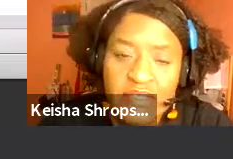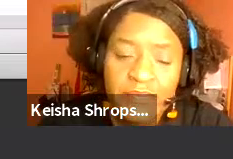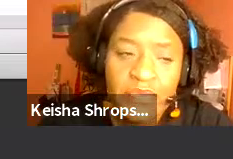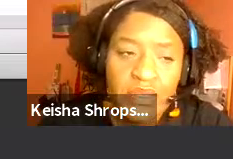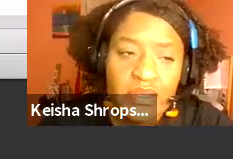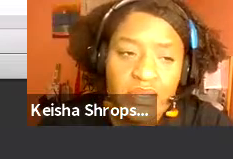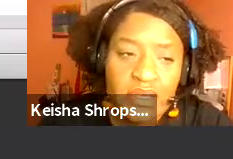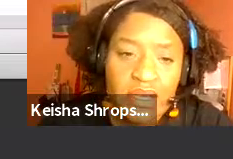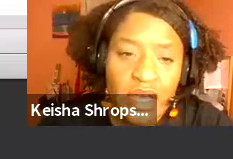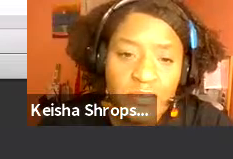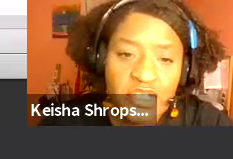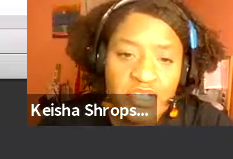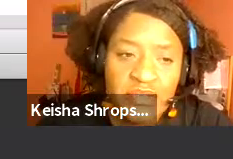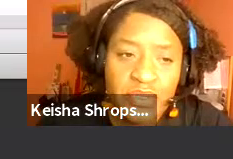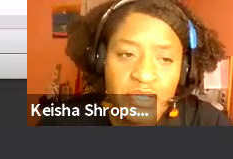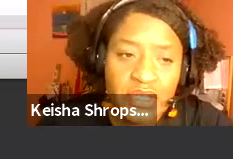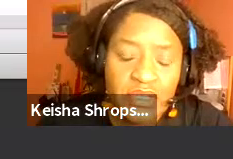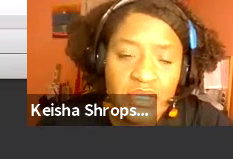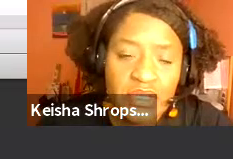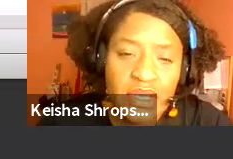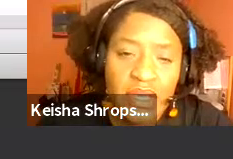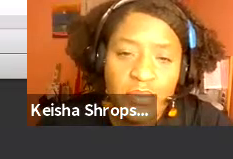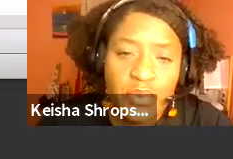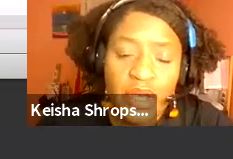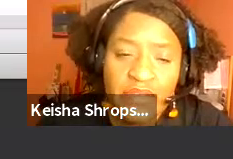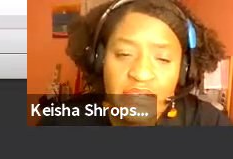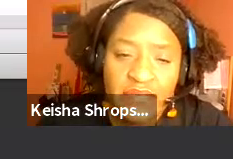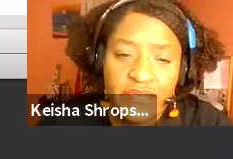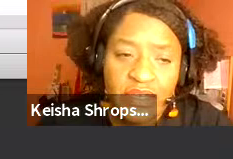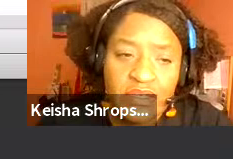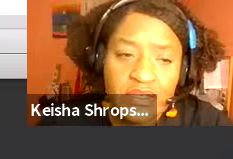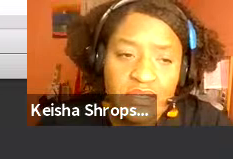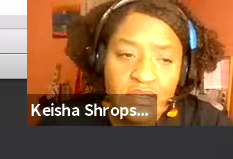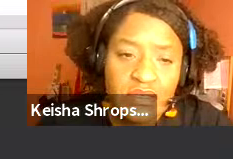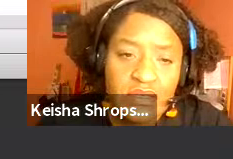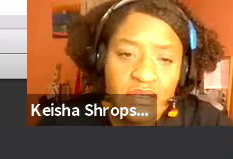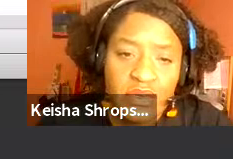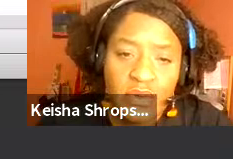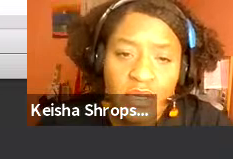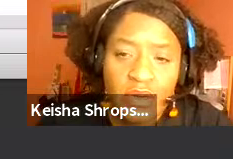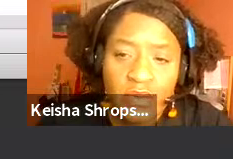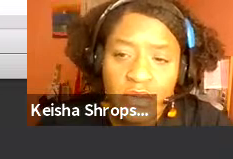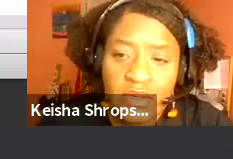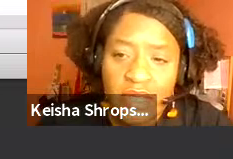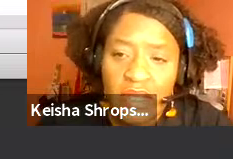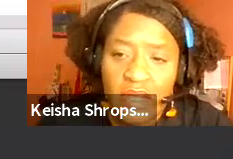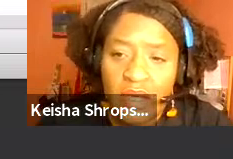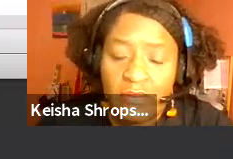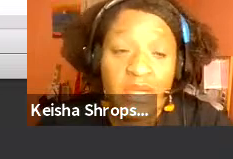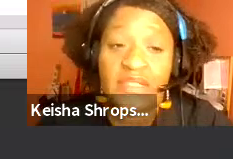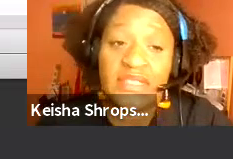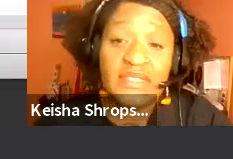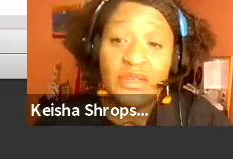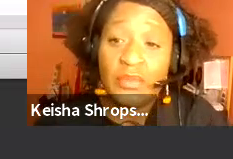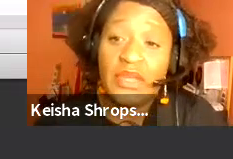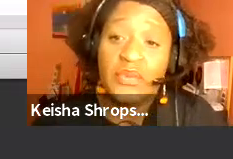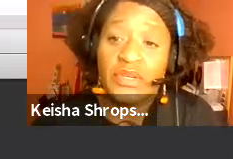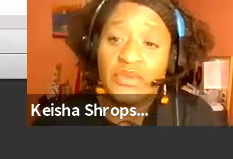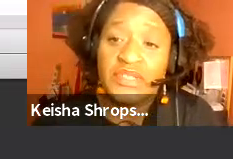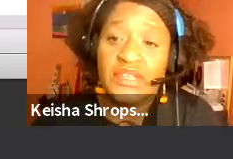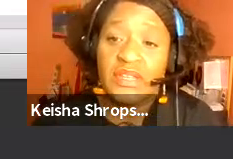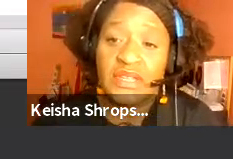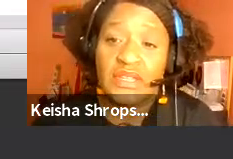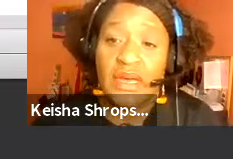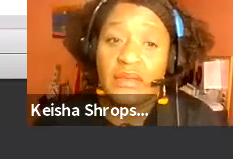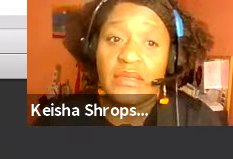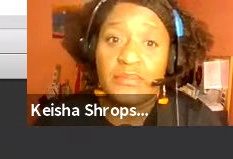up was the option to put a privacy fence, you know, along that line, because there's so many